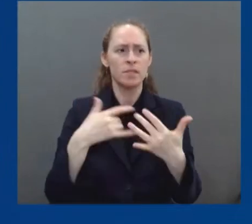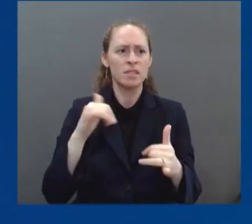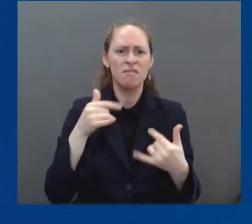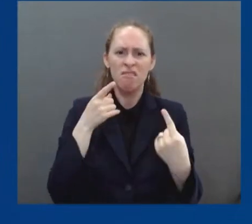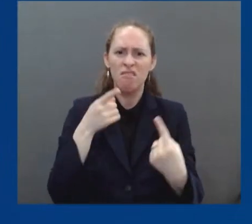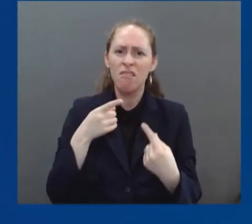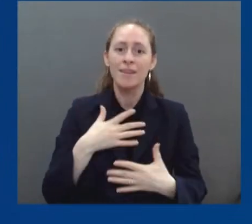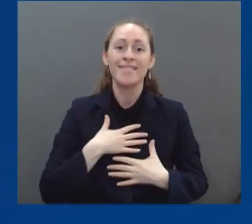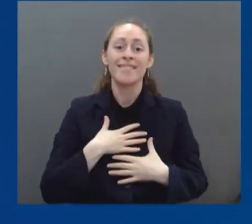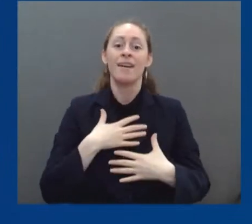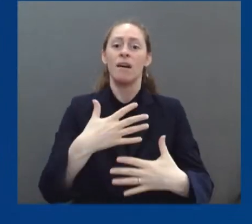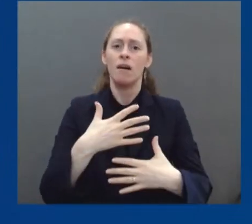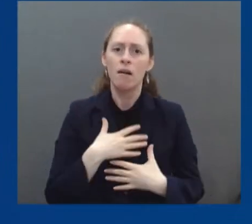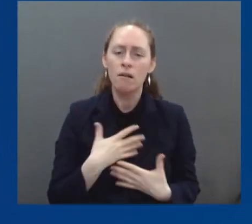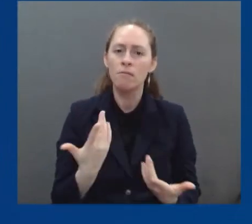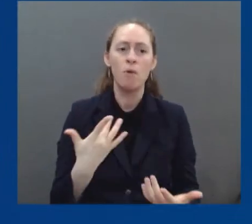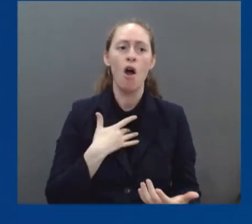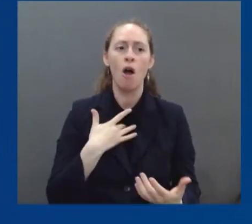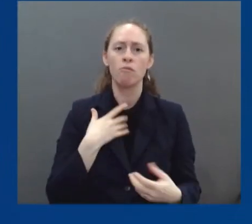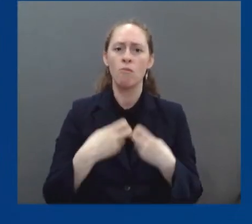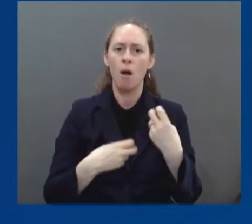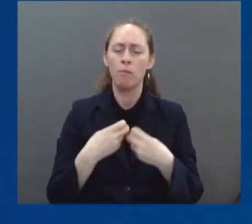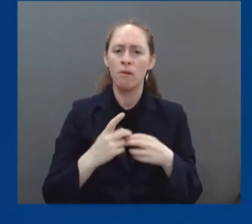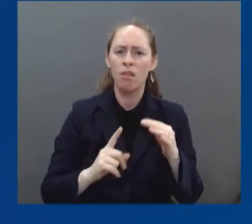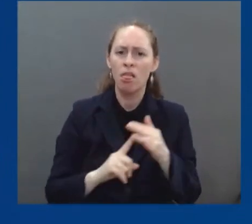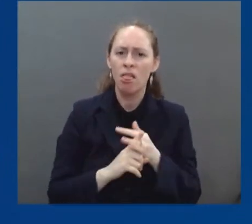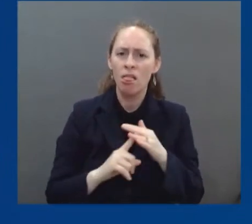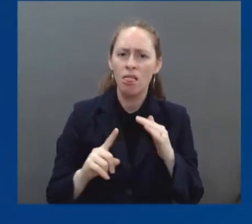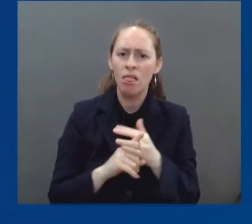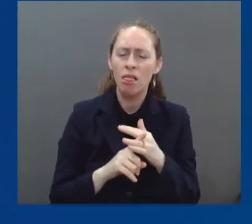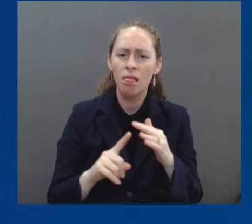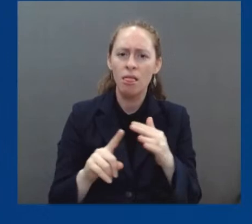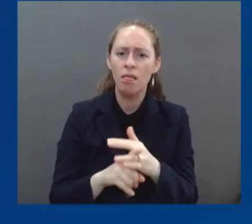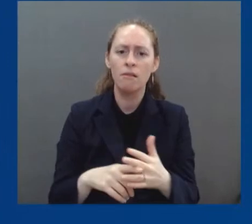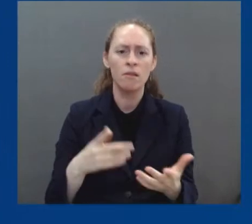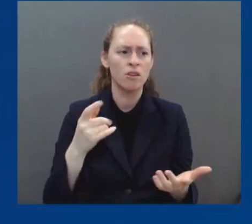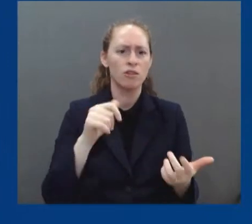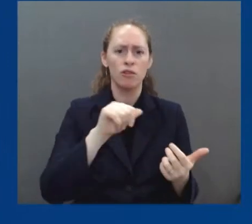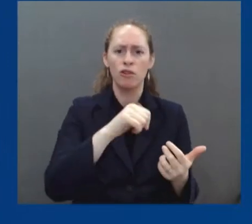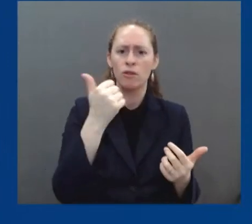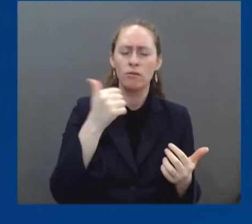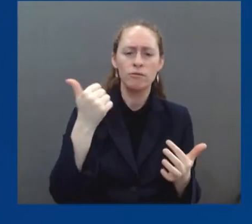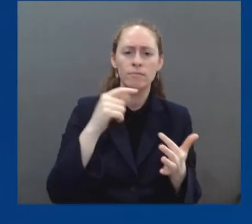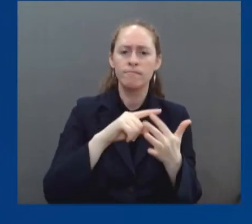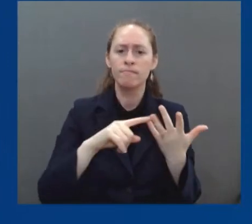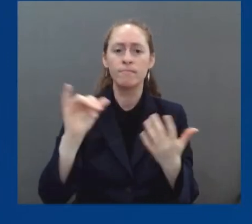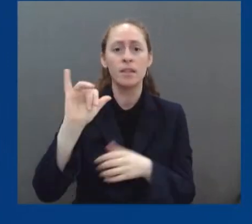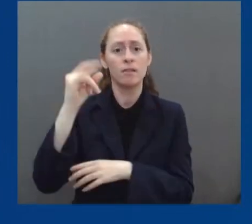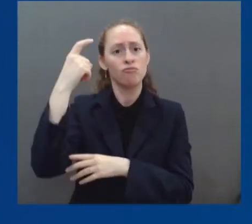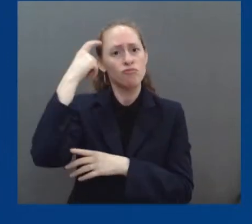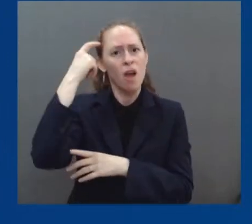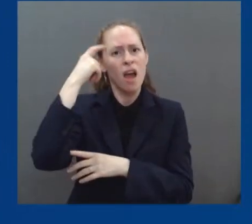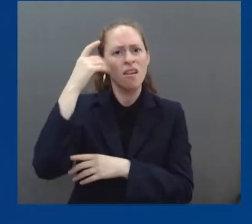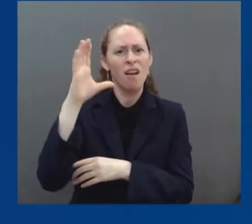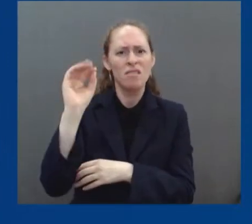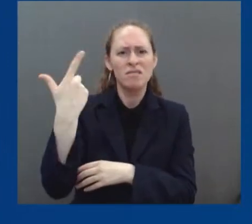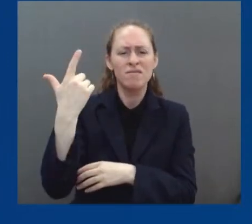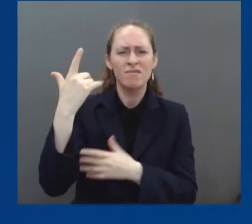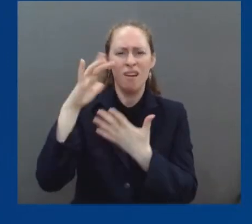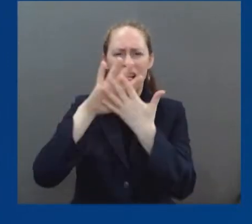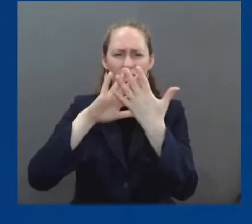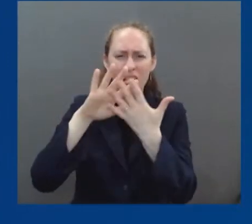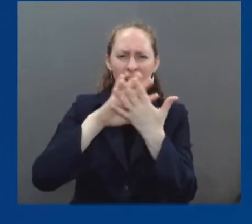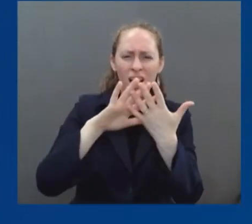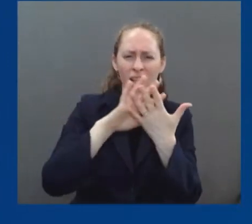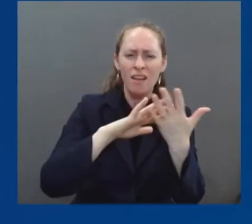serious conditions related to the brain or mental health. At the President's direction, the Department of Health and Human Services will be leading a